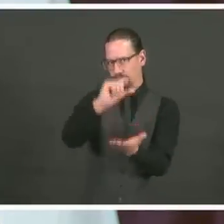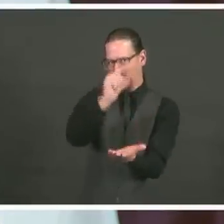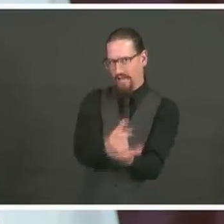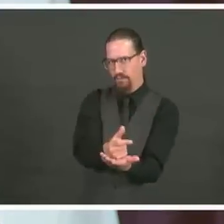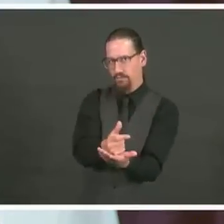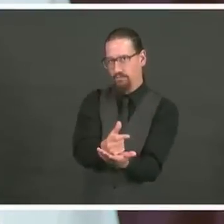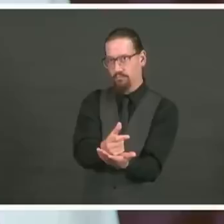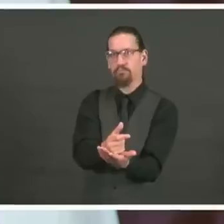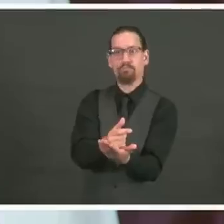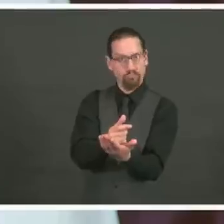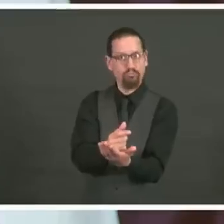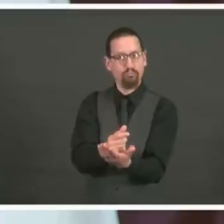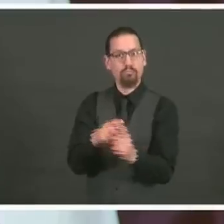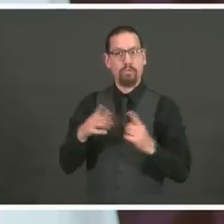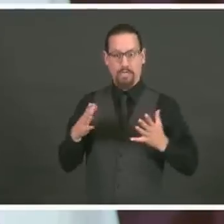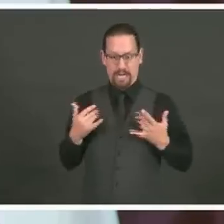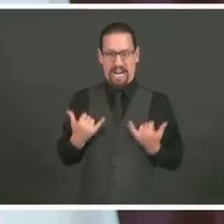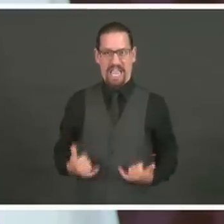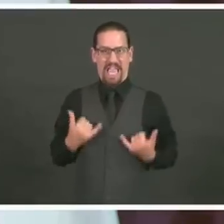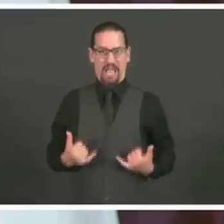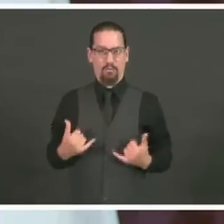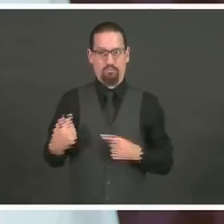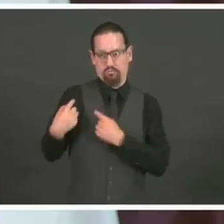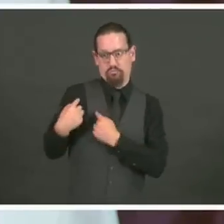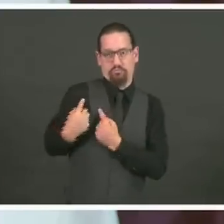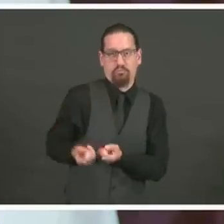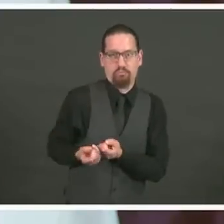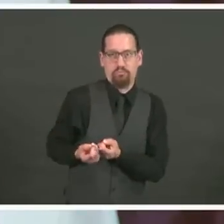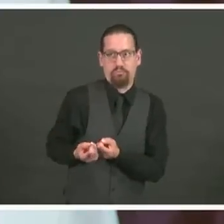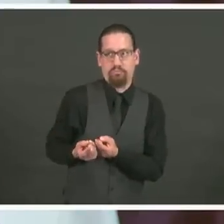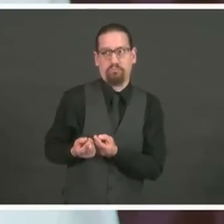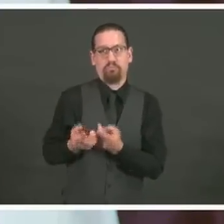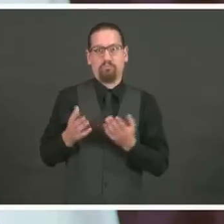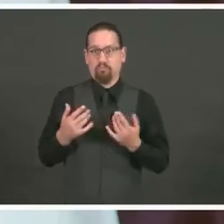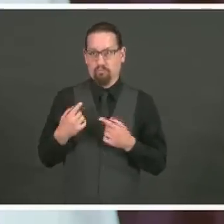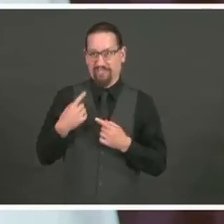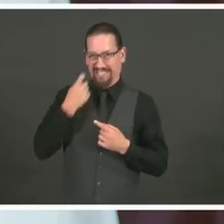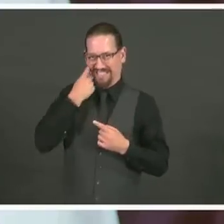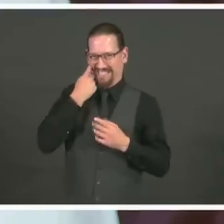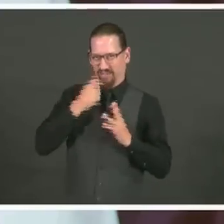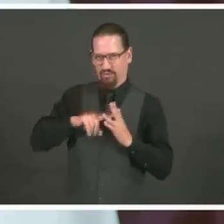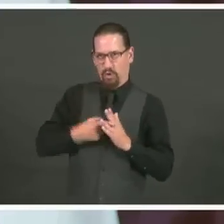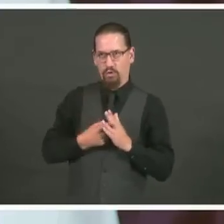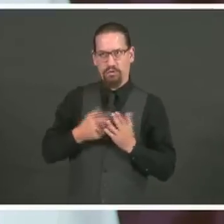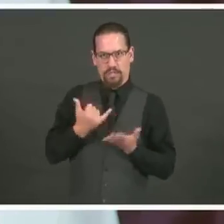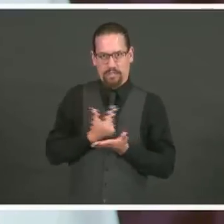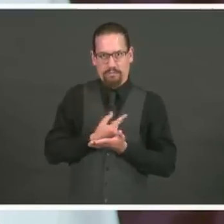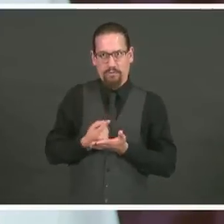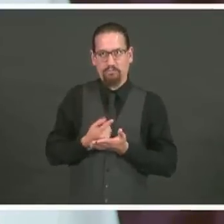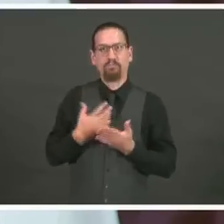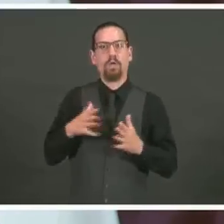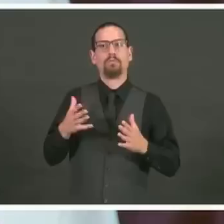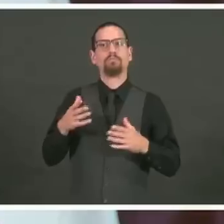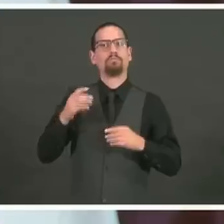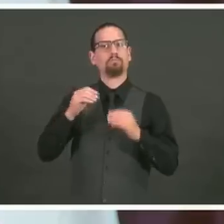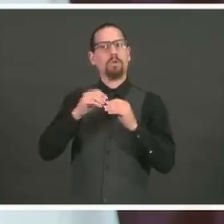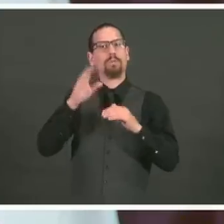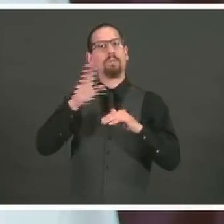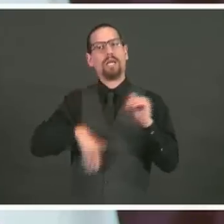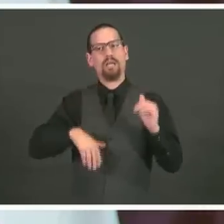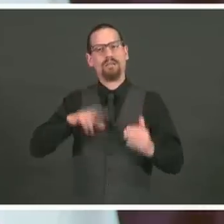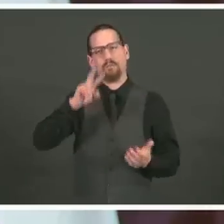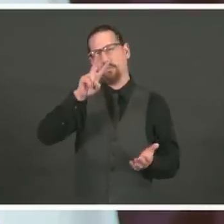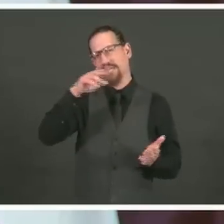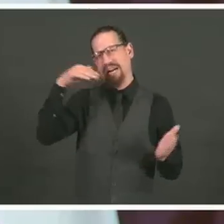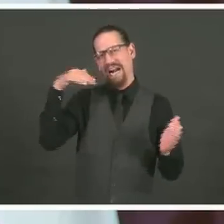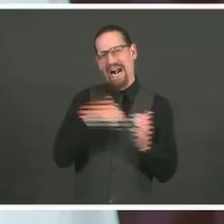As of right now, we are, and this is a new thing this week, we're running more than 2,000 tests a